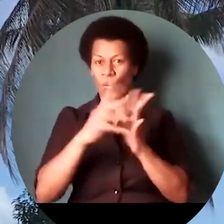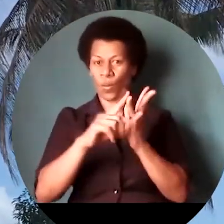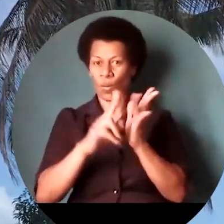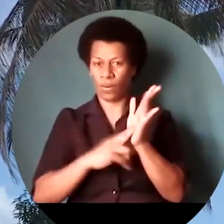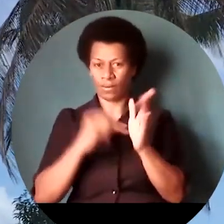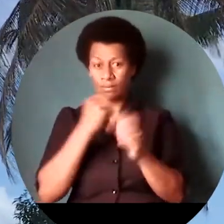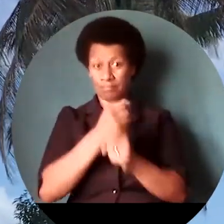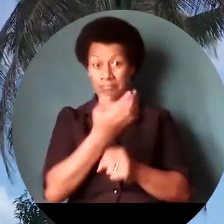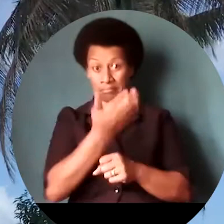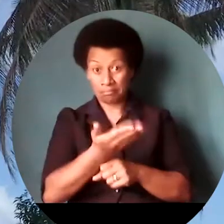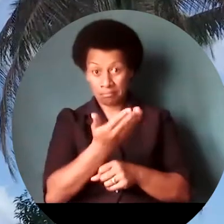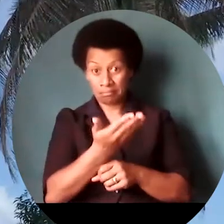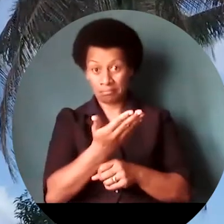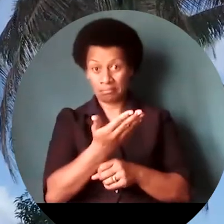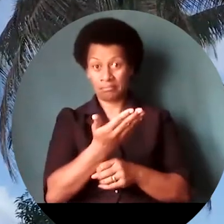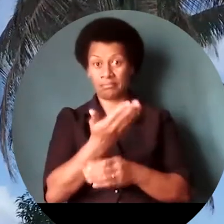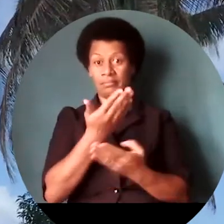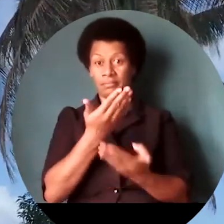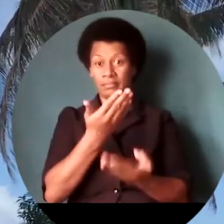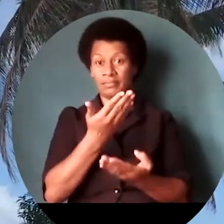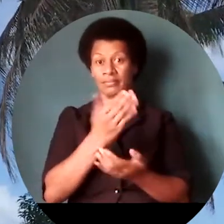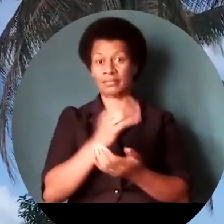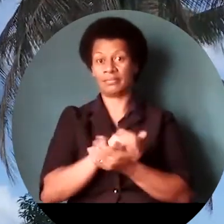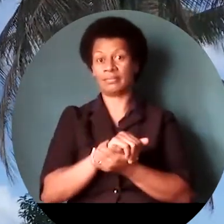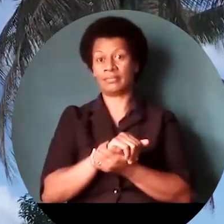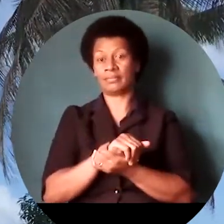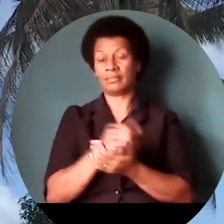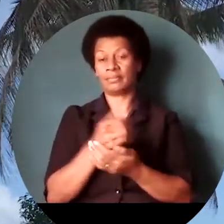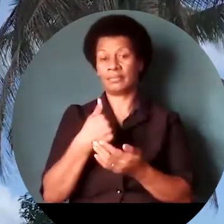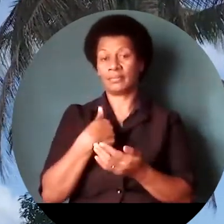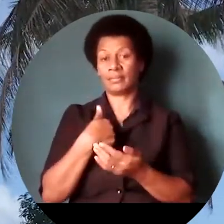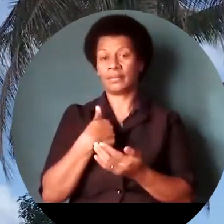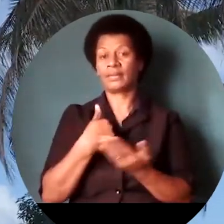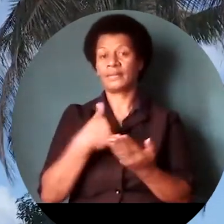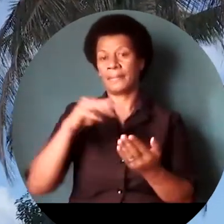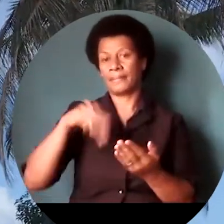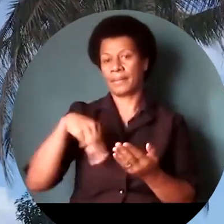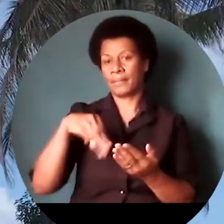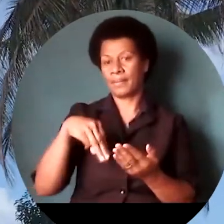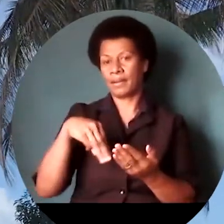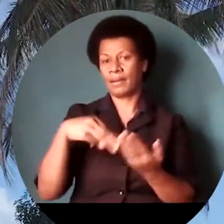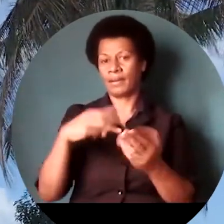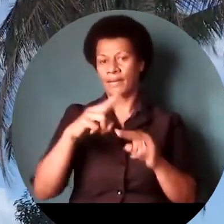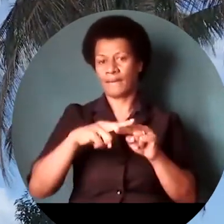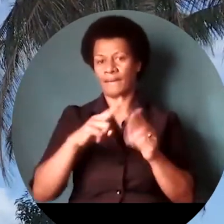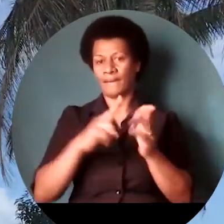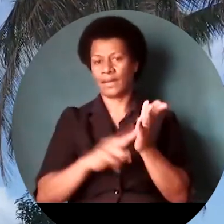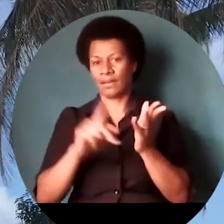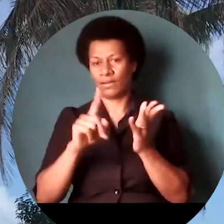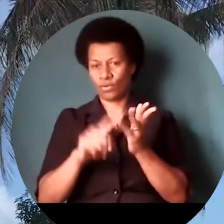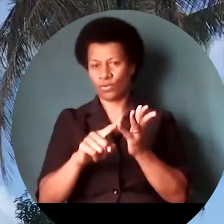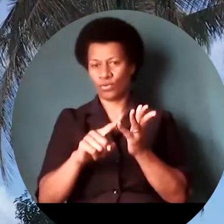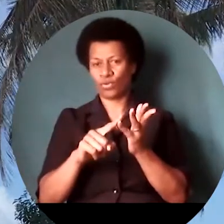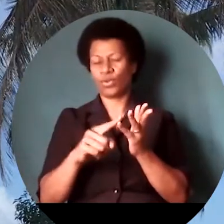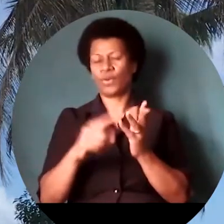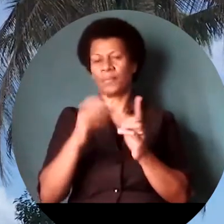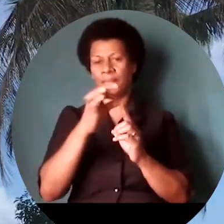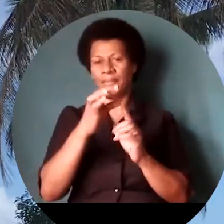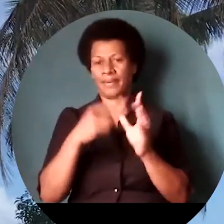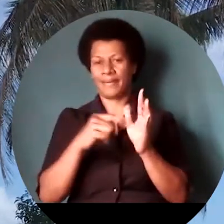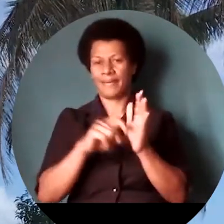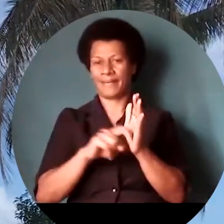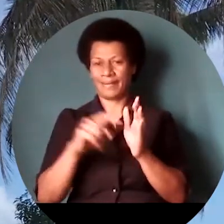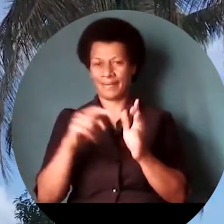I am Senior Lecturer with the School of Arts and Humanities at FNU. I am a member of the